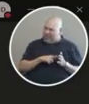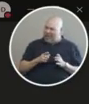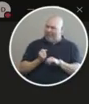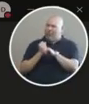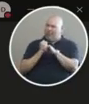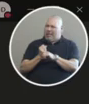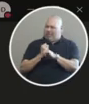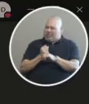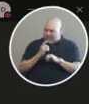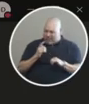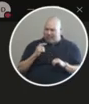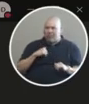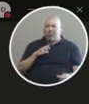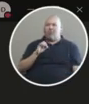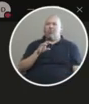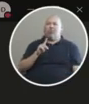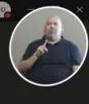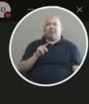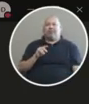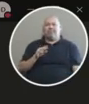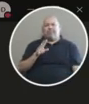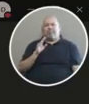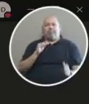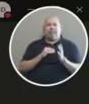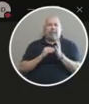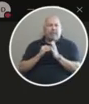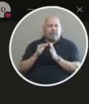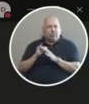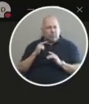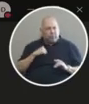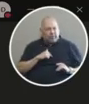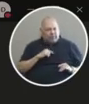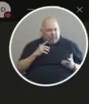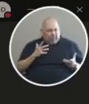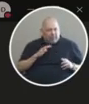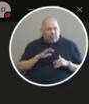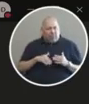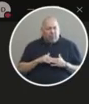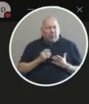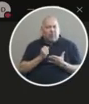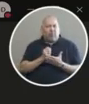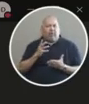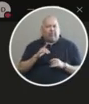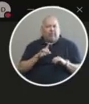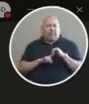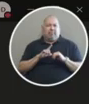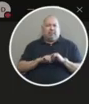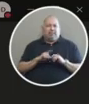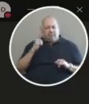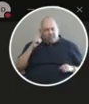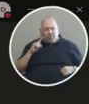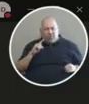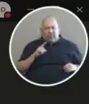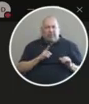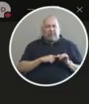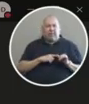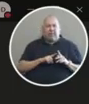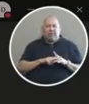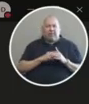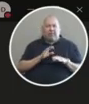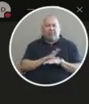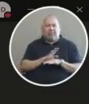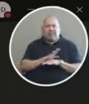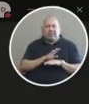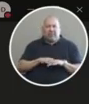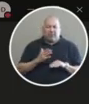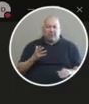baseball stadium for corporate billionaires. We're all for the wealthy in El Paso for initiating businesses on